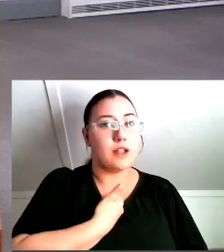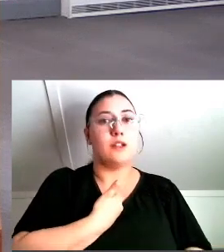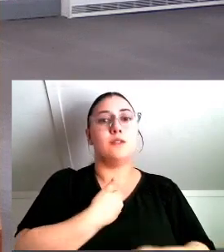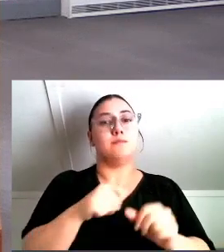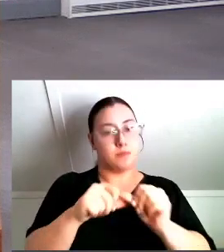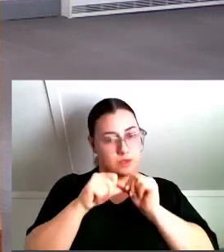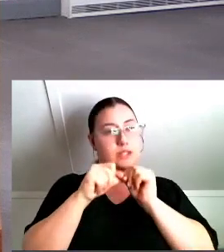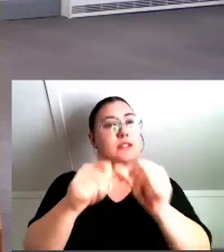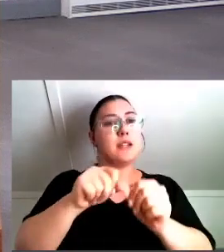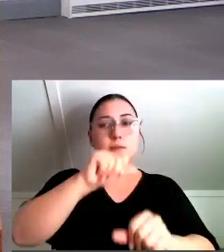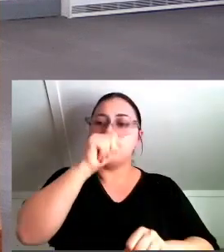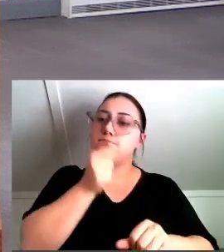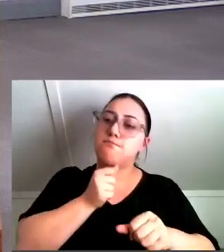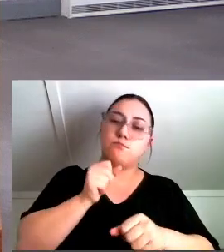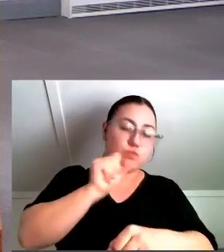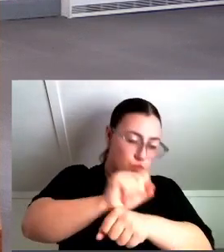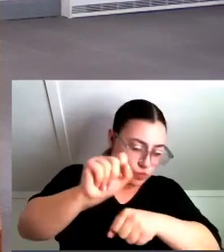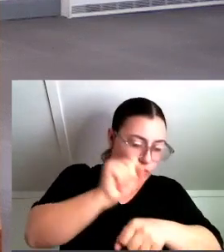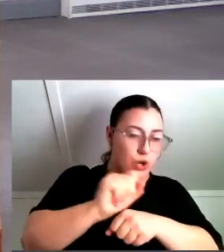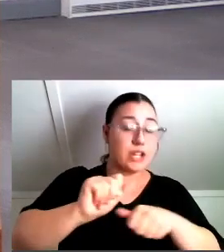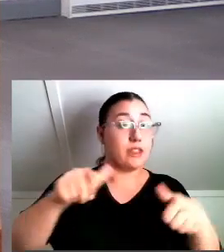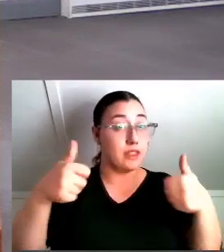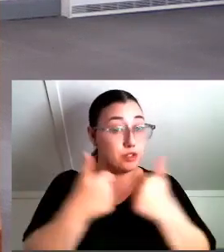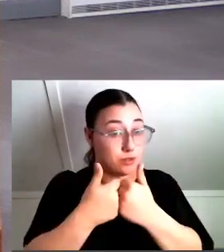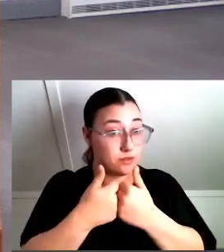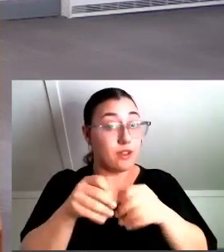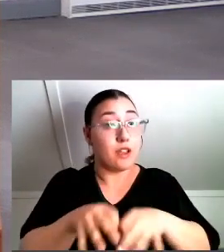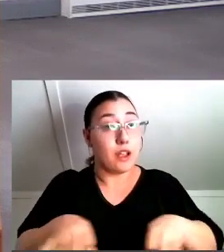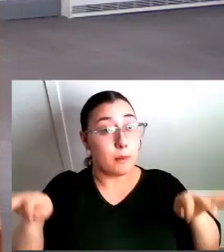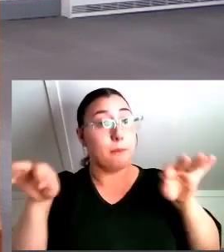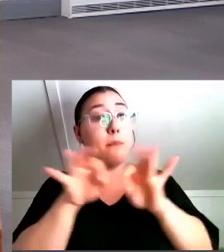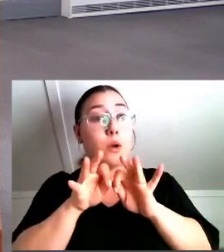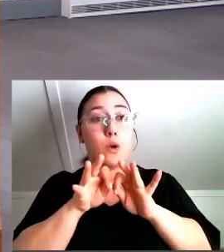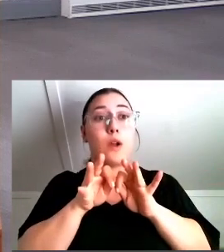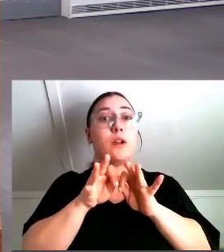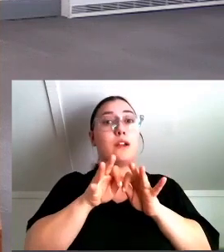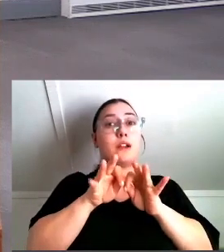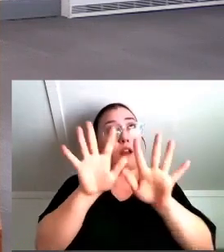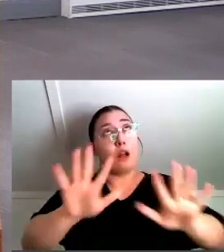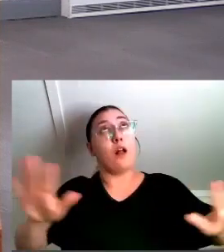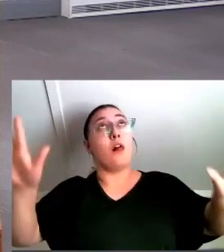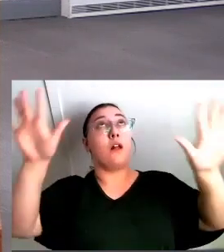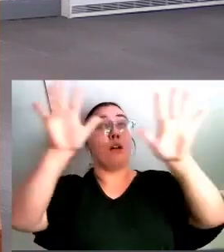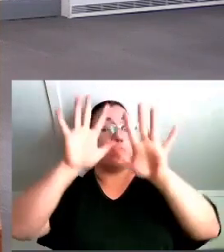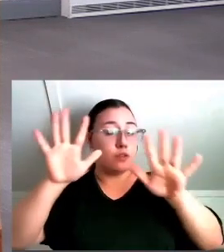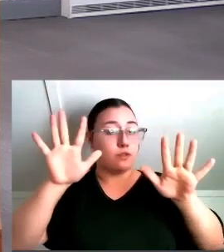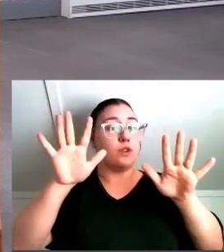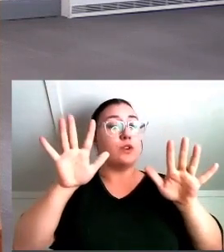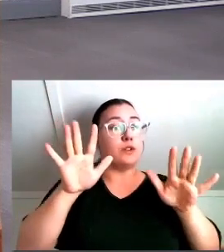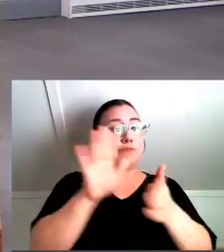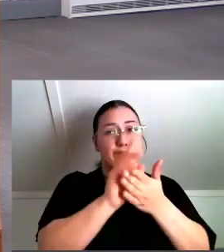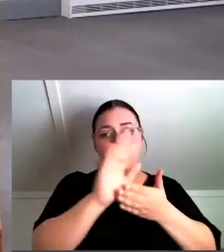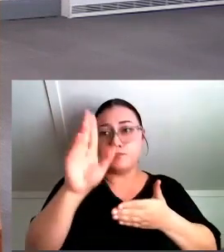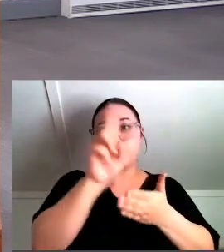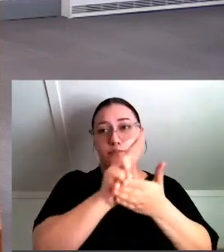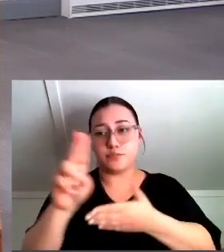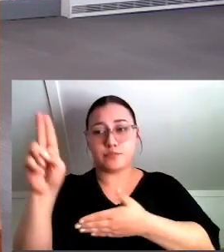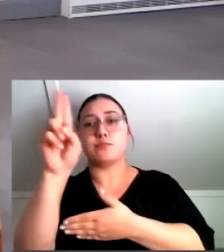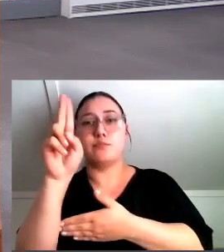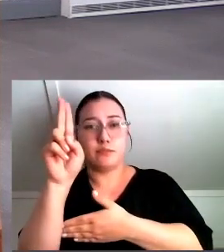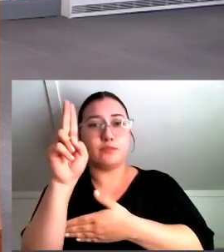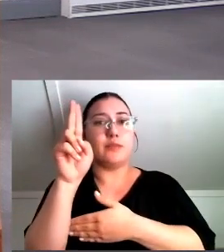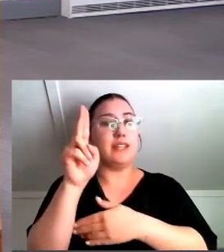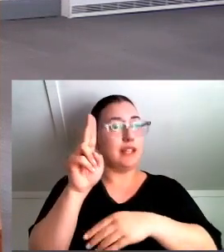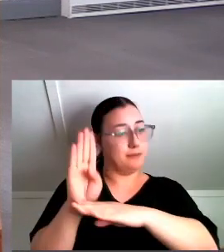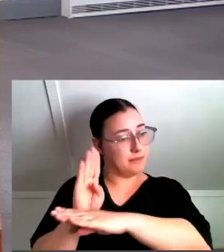challenging work at primarily white institutions of holding them accountable for making the necessary social